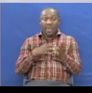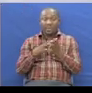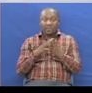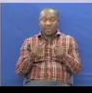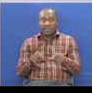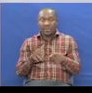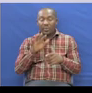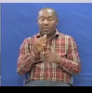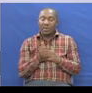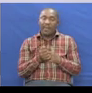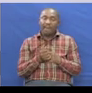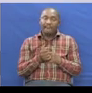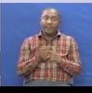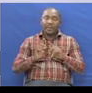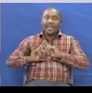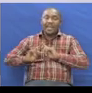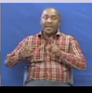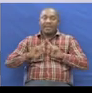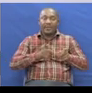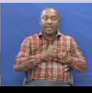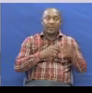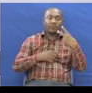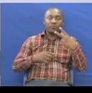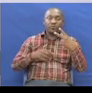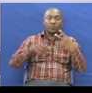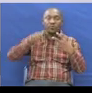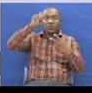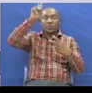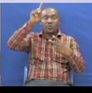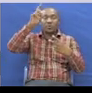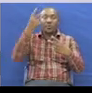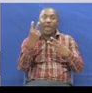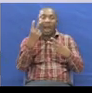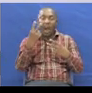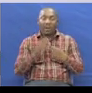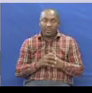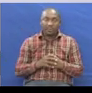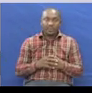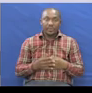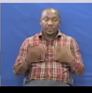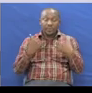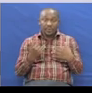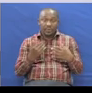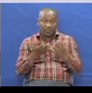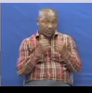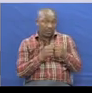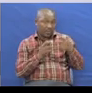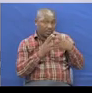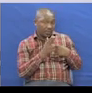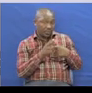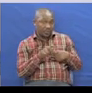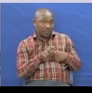expression, we call it the difference of 2 squares. Now, its equation, if you want to solve an equation